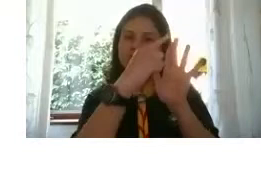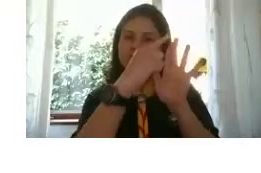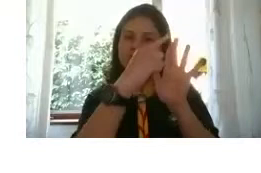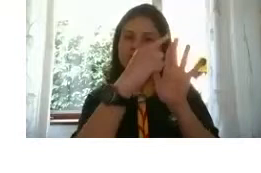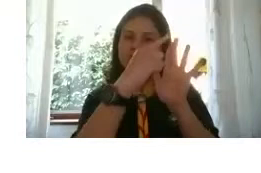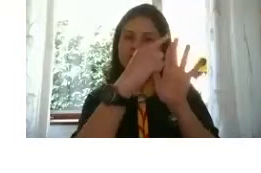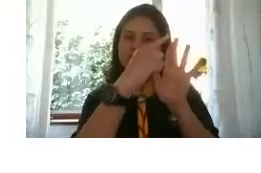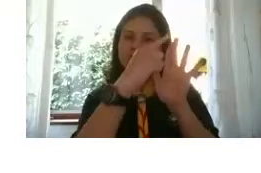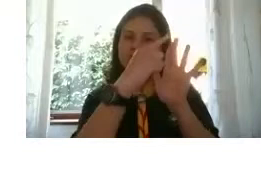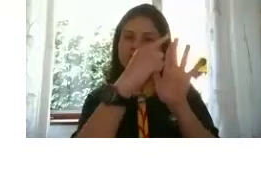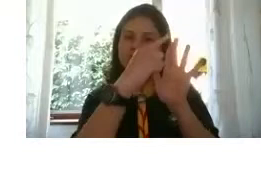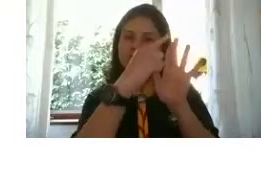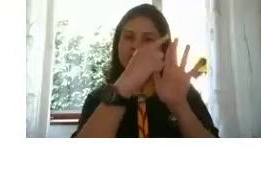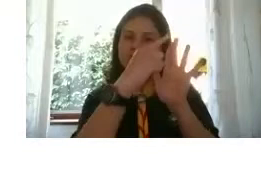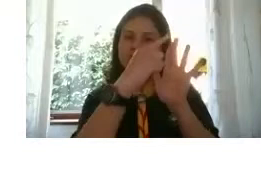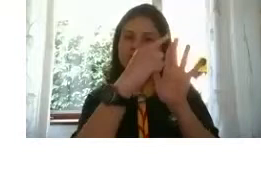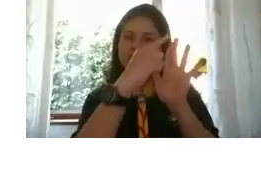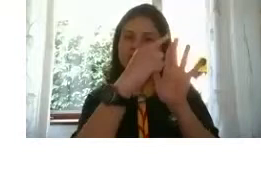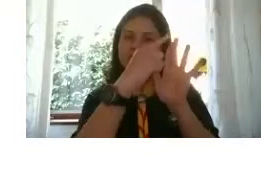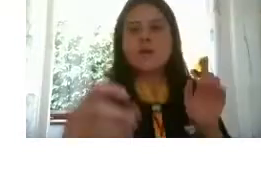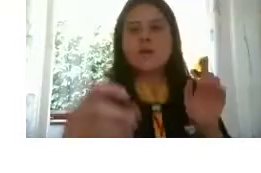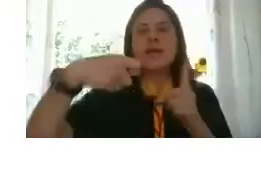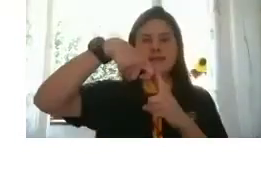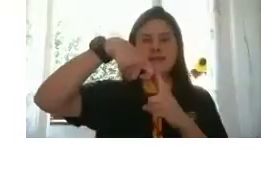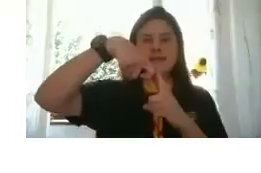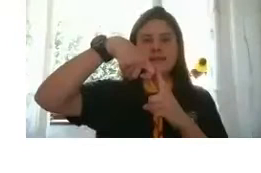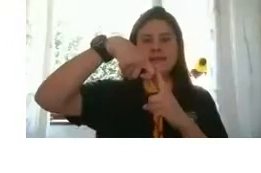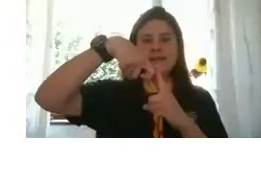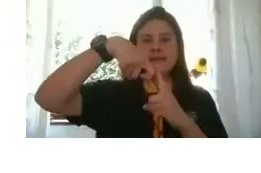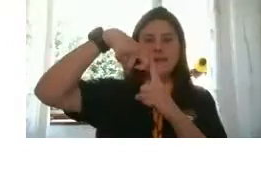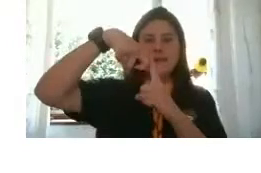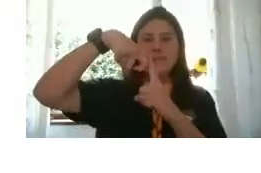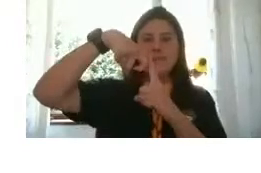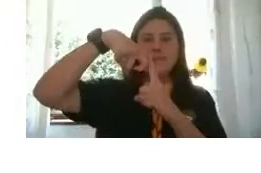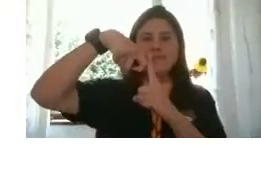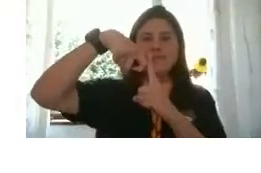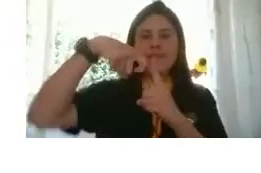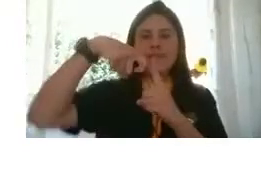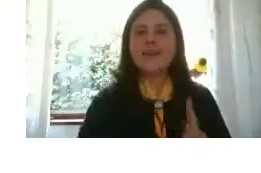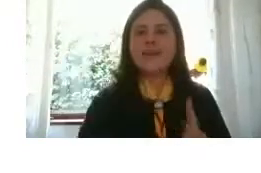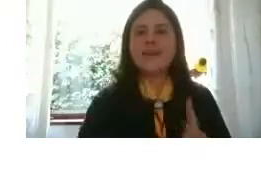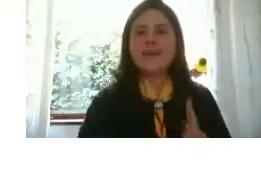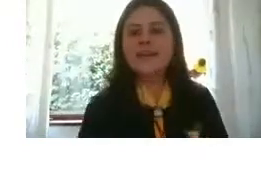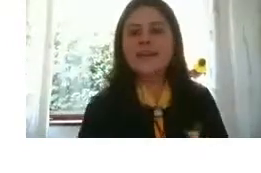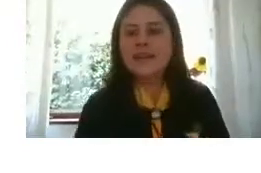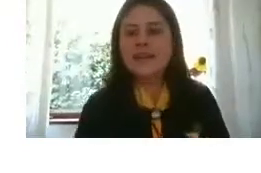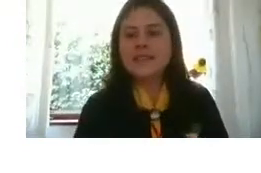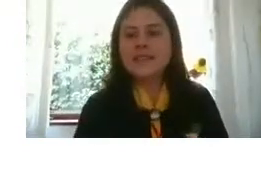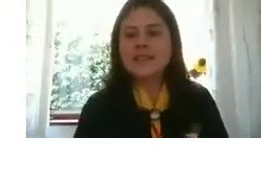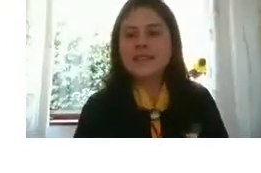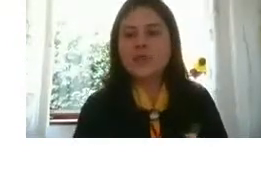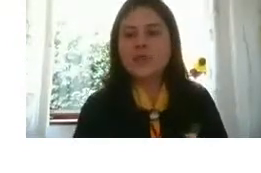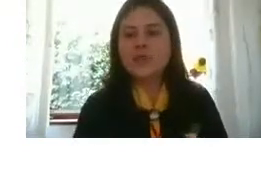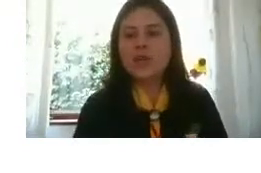J. Exactly. Let's go to the next one. K. Yeah, K. Let me see if we have